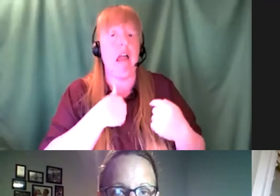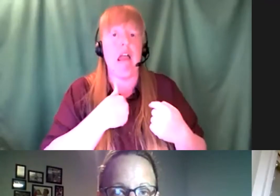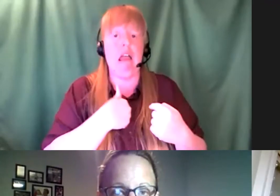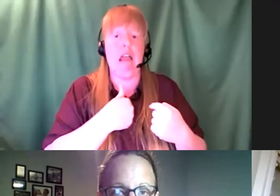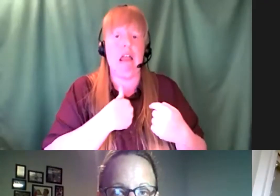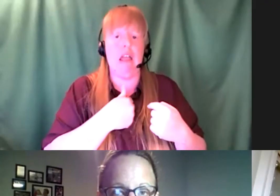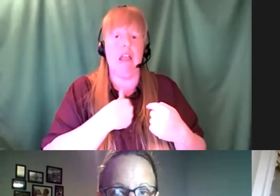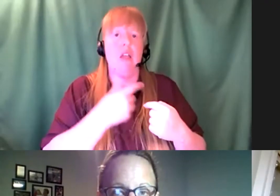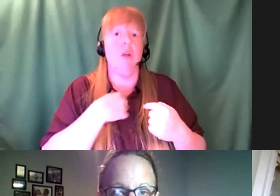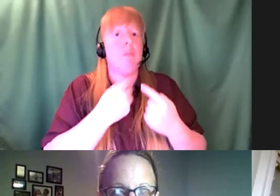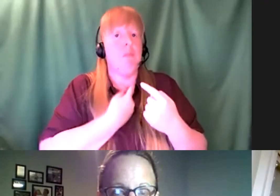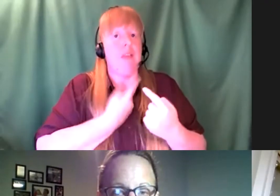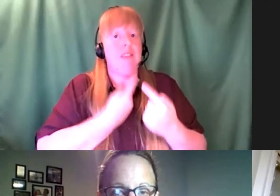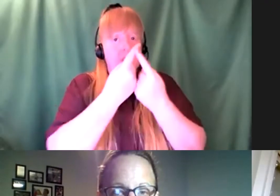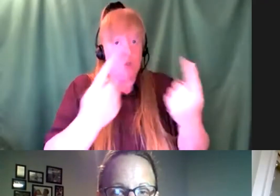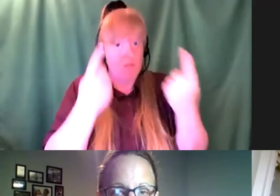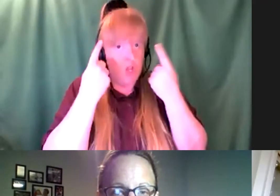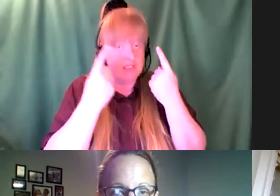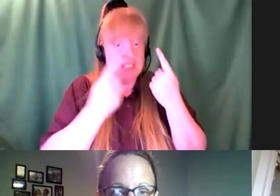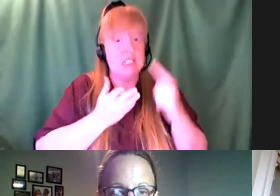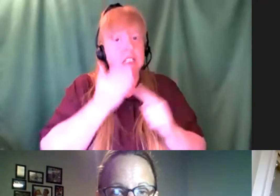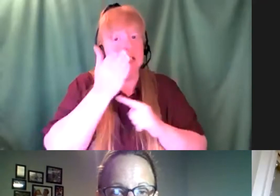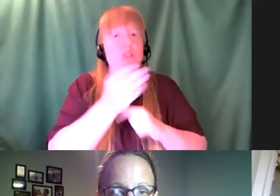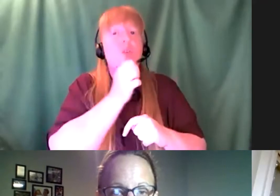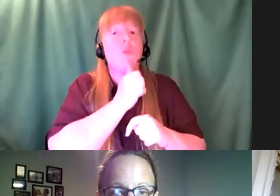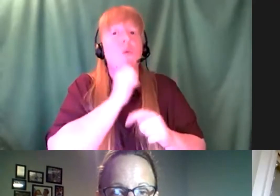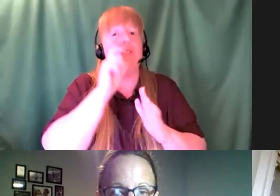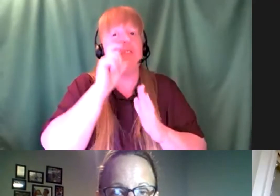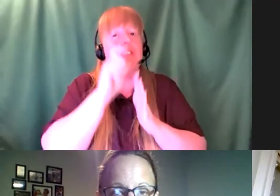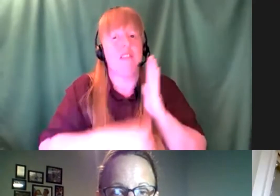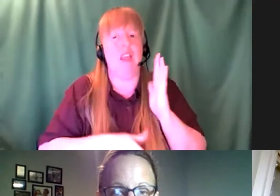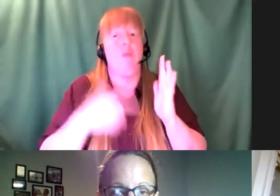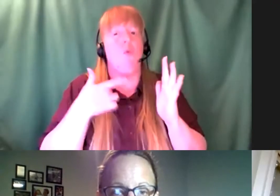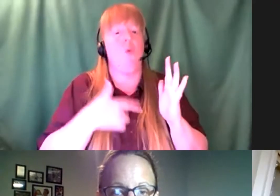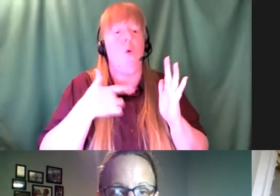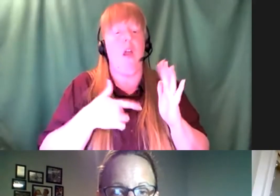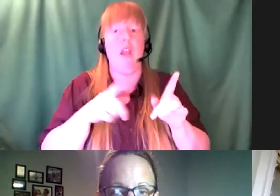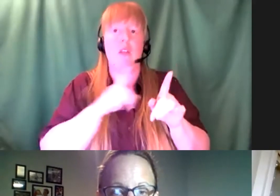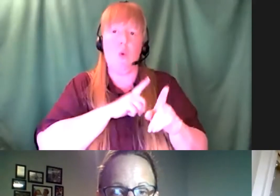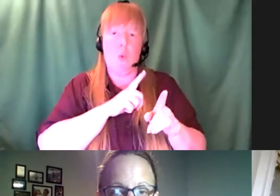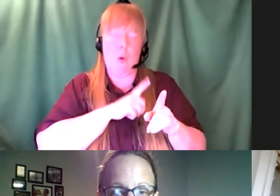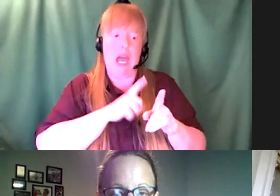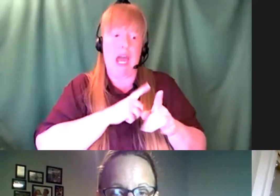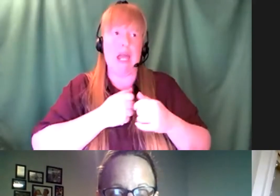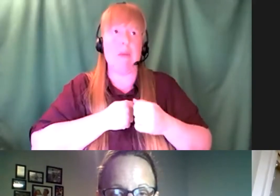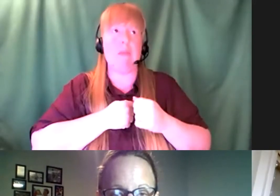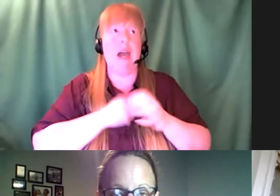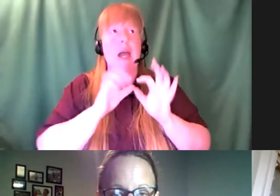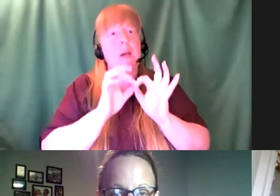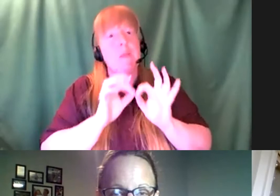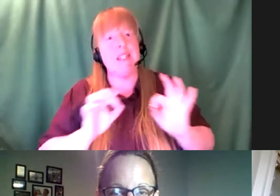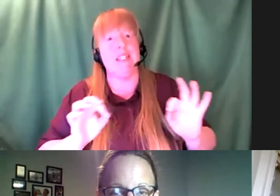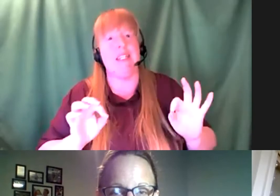at university for the primary reason. It's just like, it's my safe space, it's my peace and quiet place. It